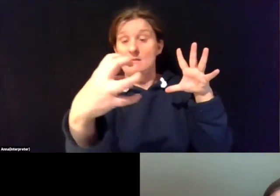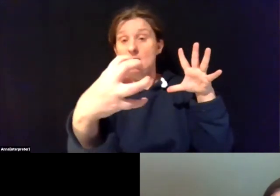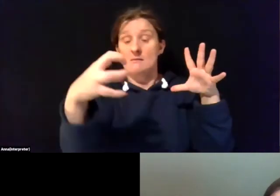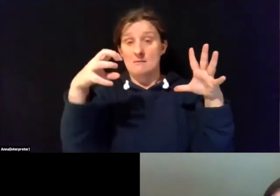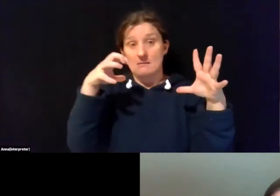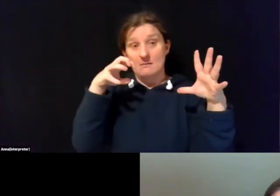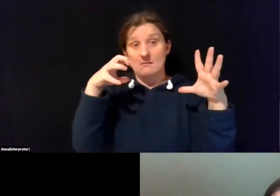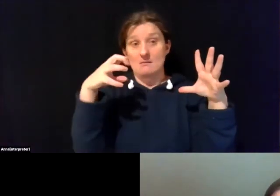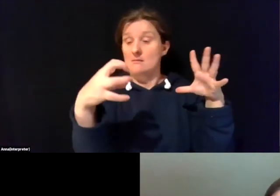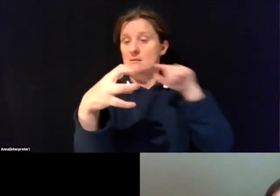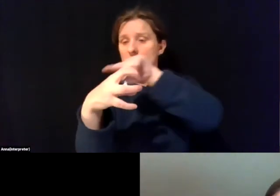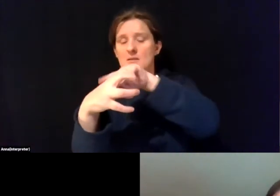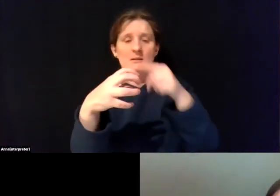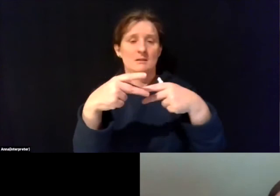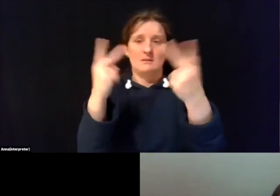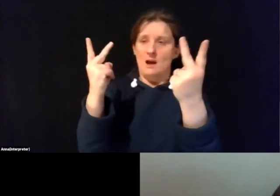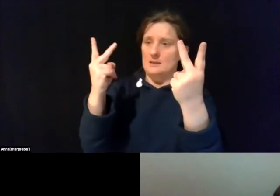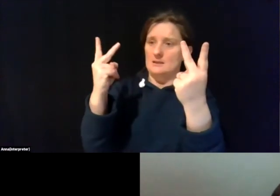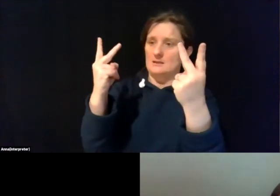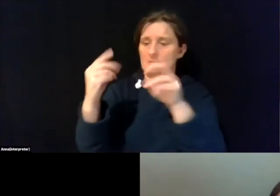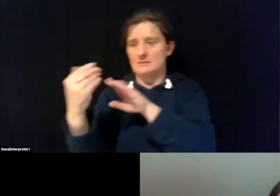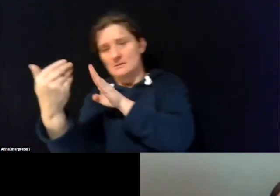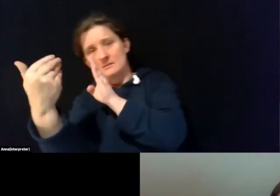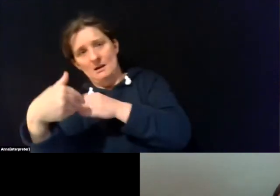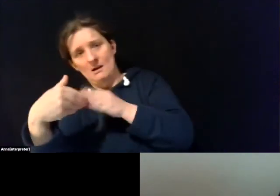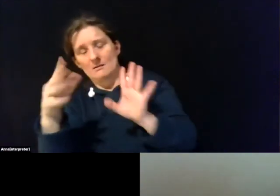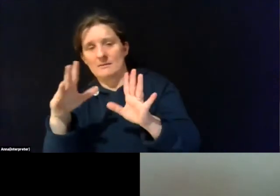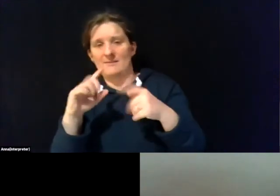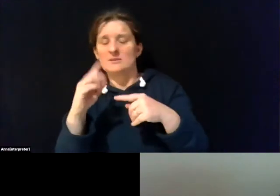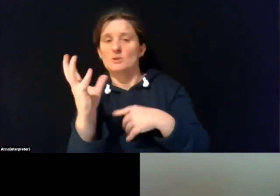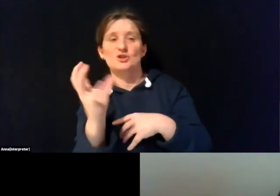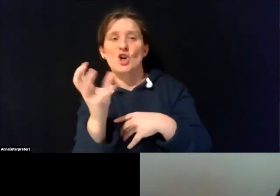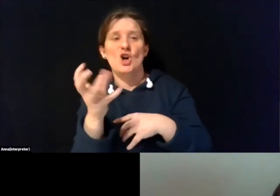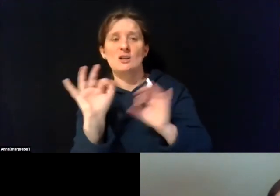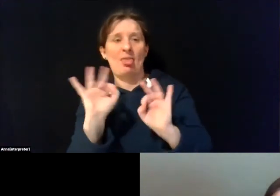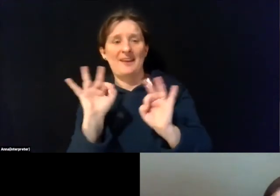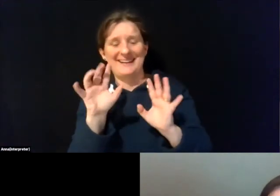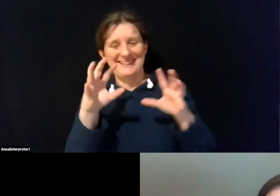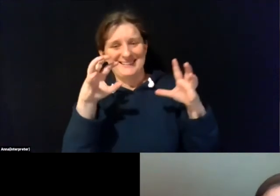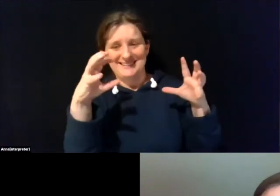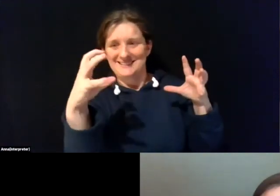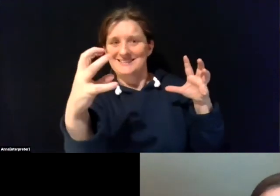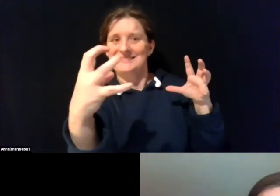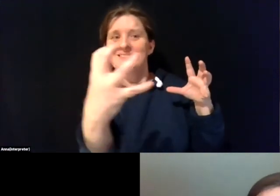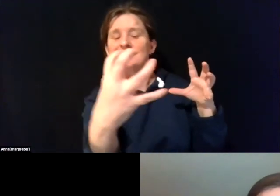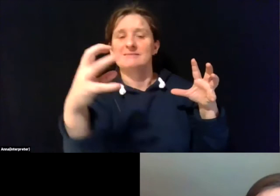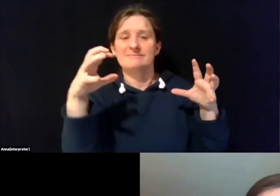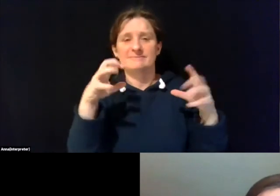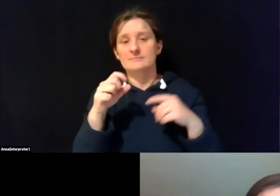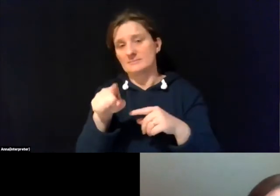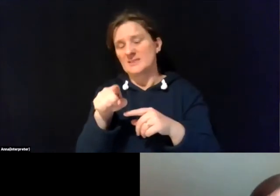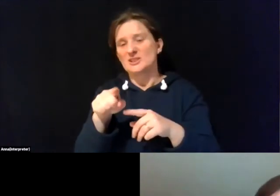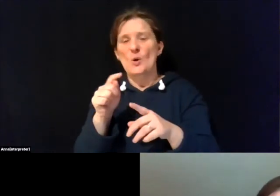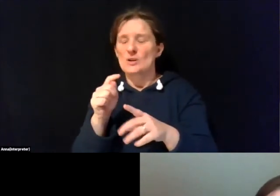in, if nothing else. It's either day or night and nothing in between, and you'd have strong winds and generally be fairly awful. You can also